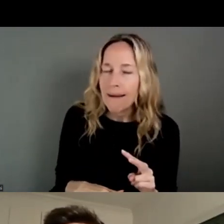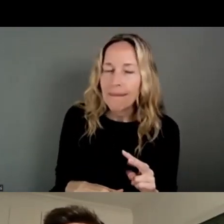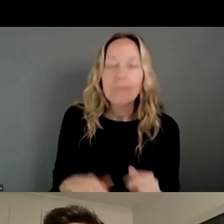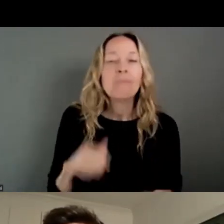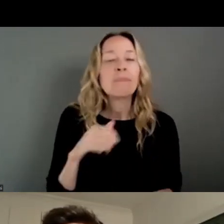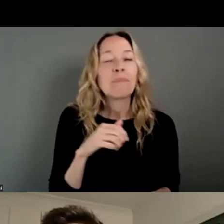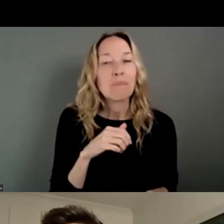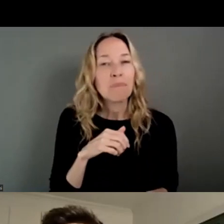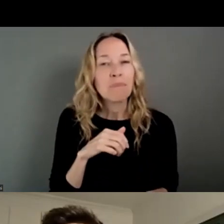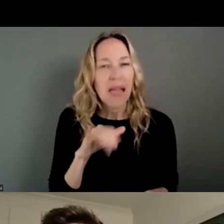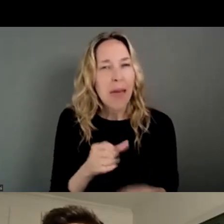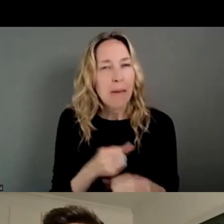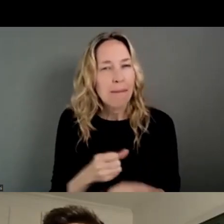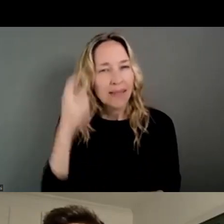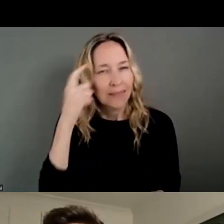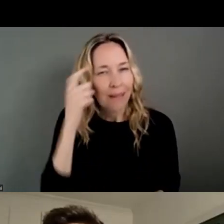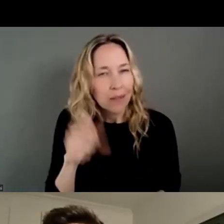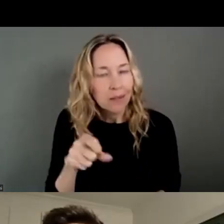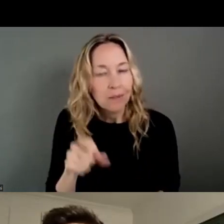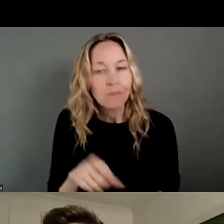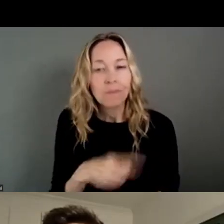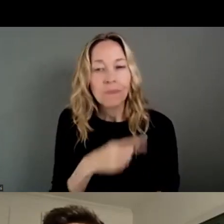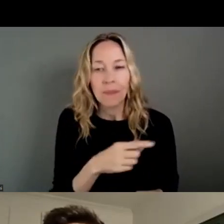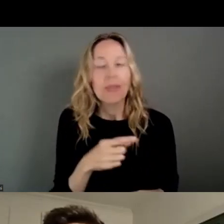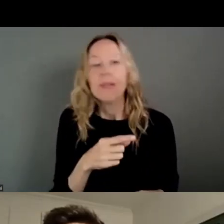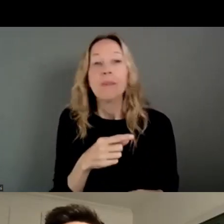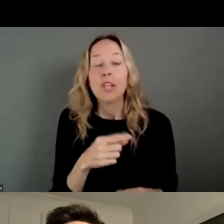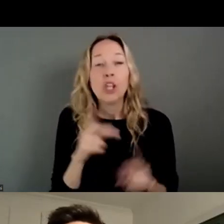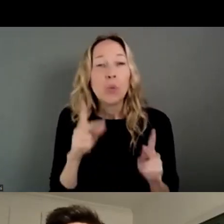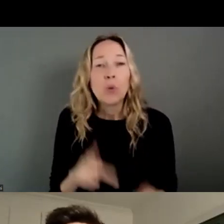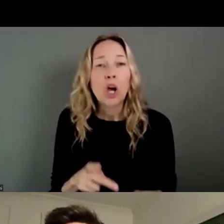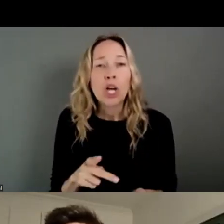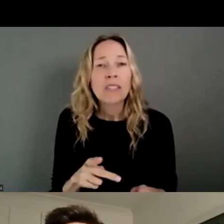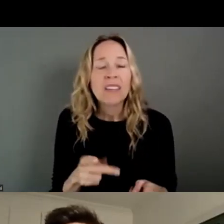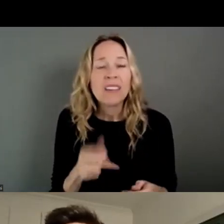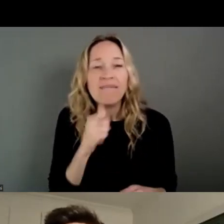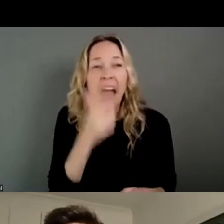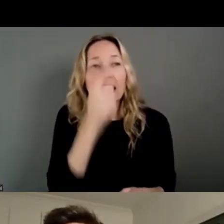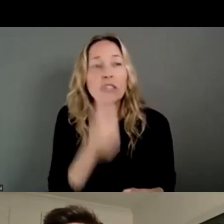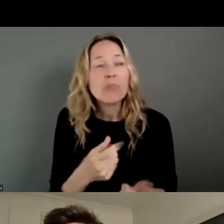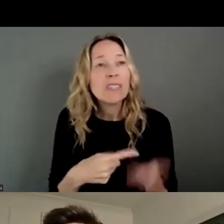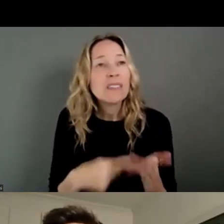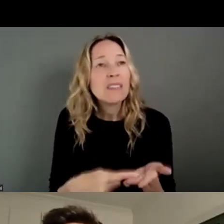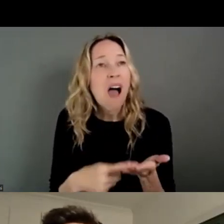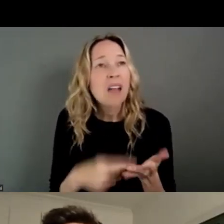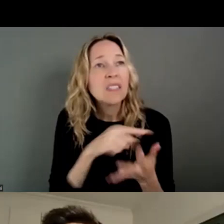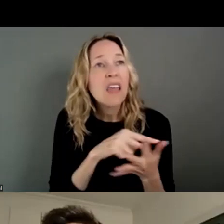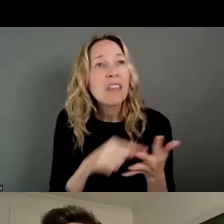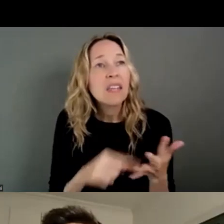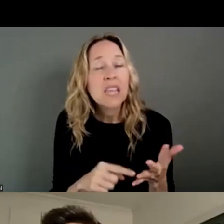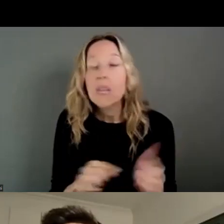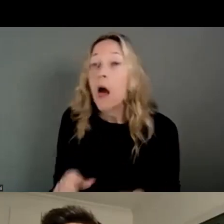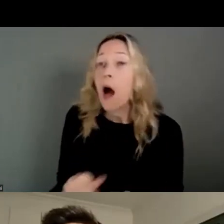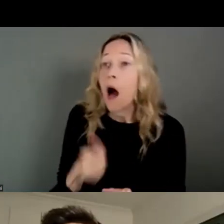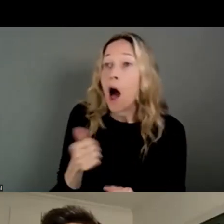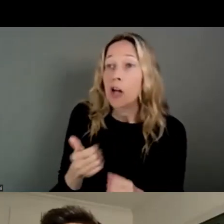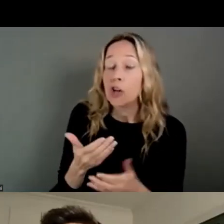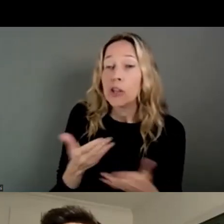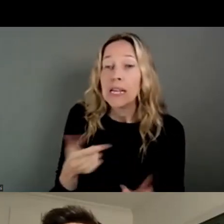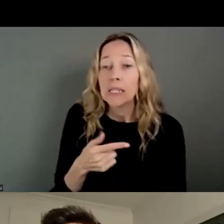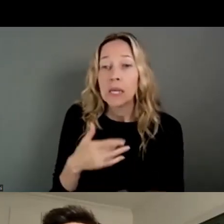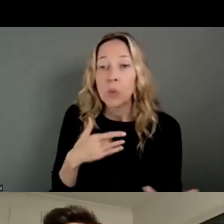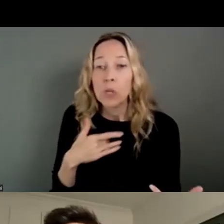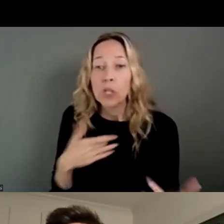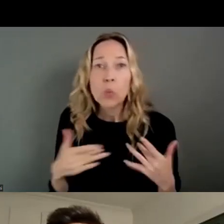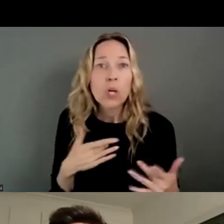that person was absolutely not interested in us discussing. And then there were other things that he was worried about. Can I get in this magazine or